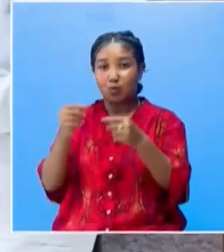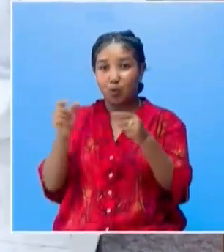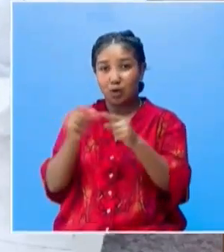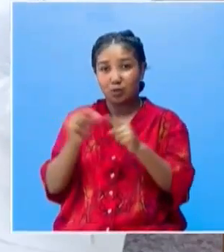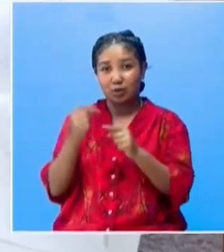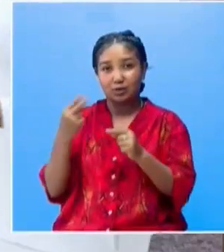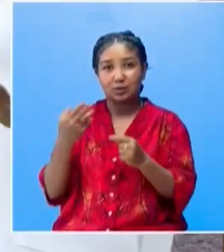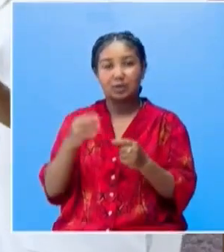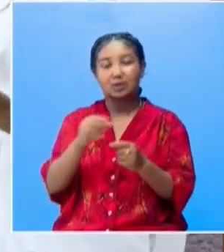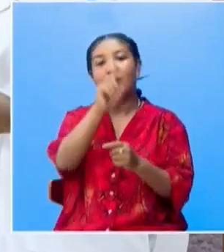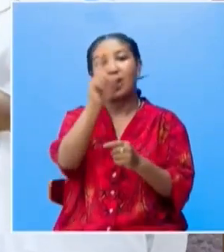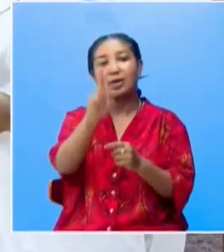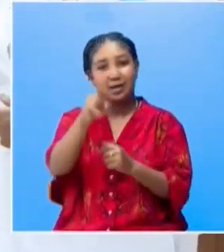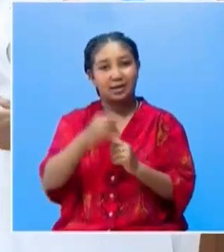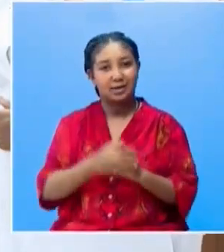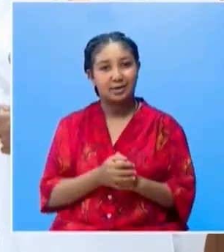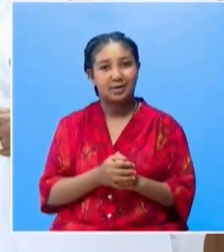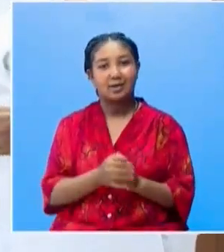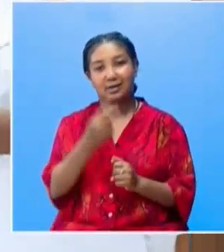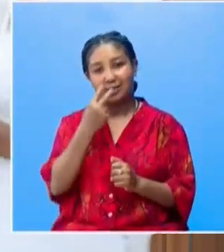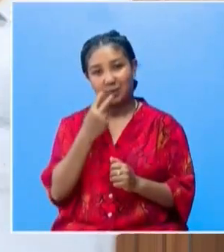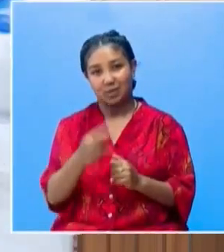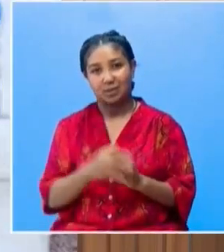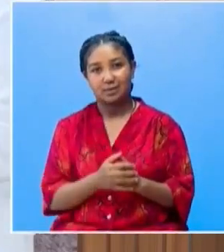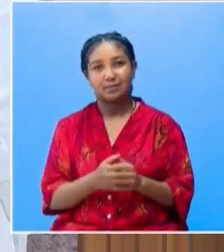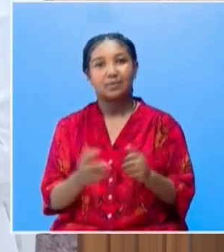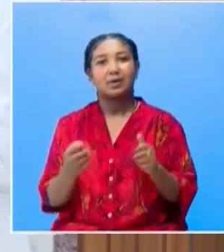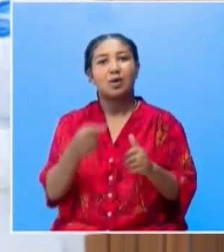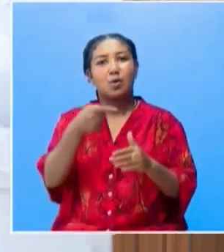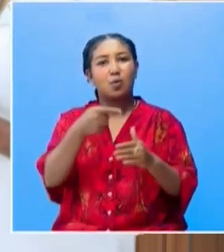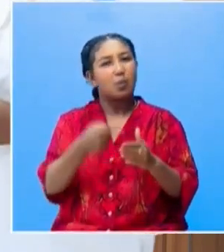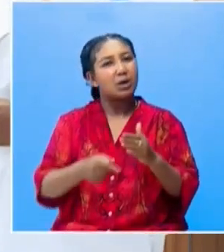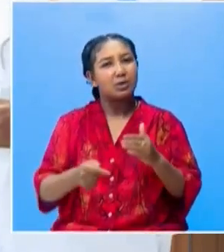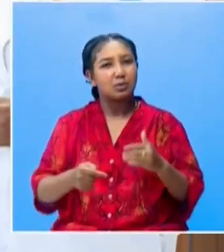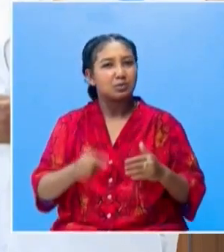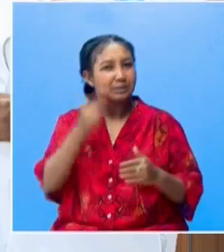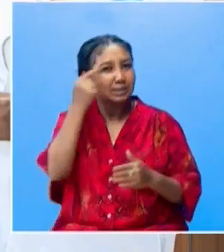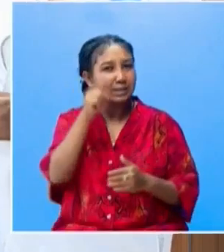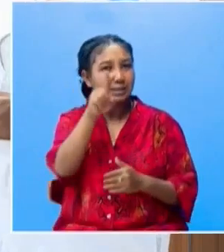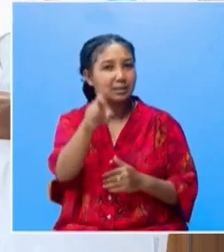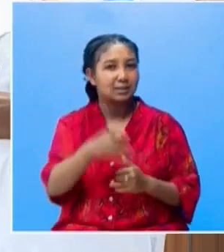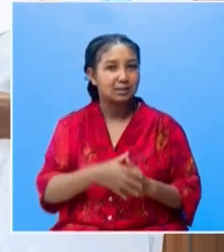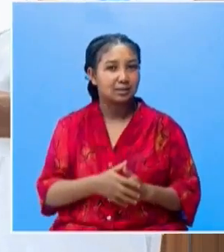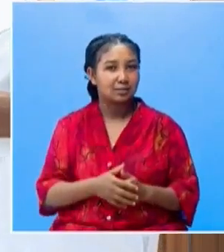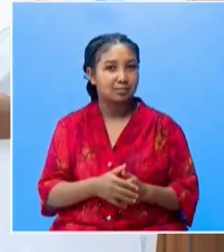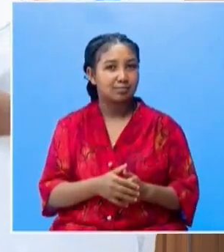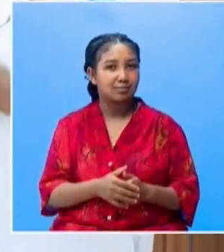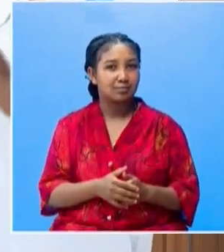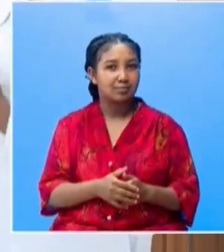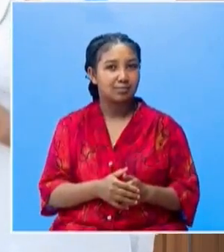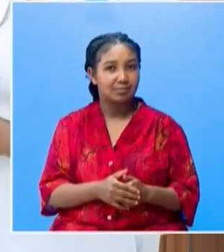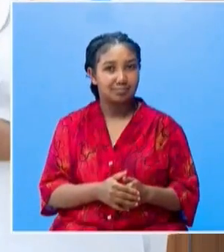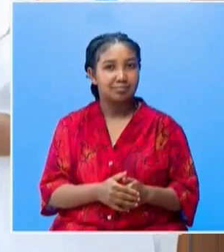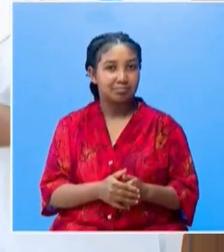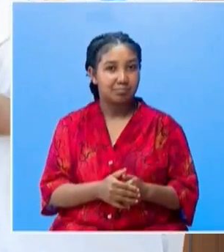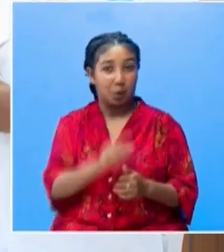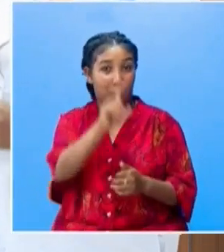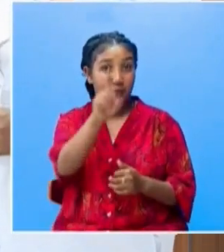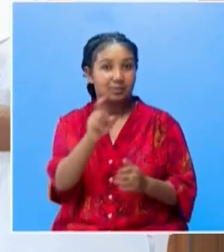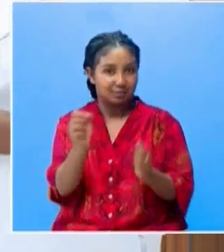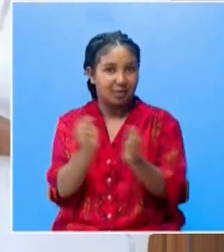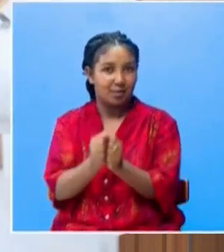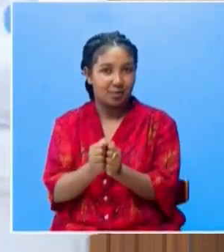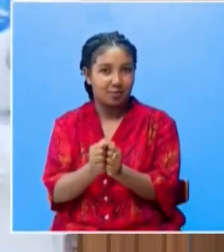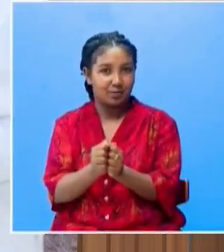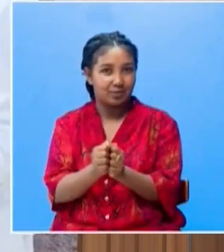we are using to ask for an opinion? Look, what do you think about? We will make it a question later on, all